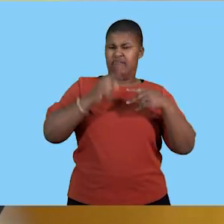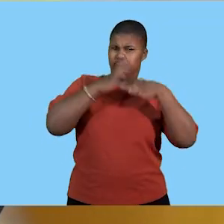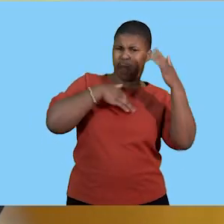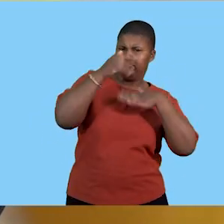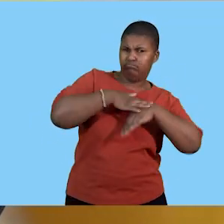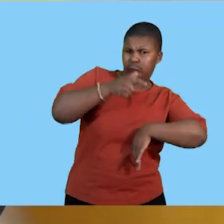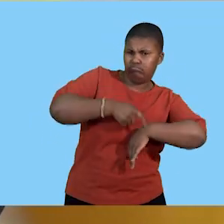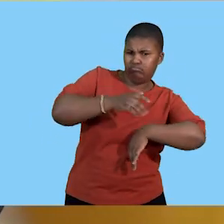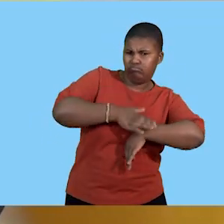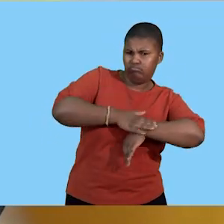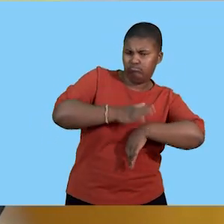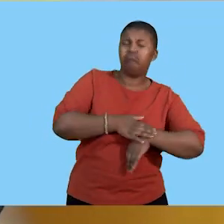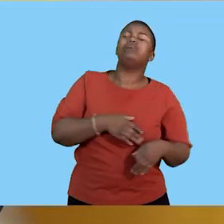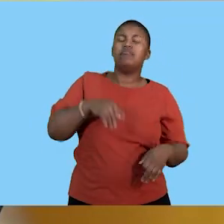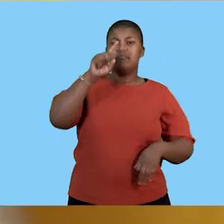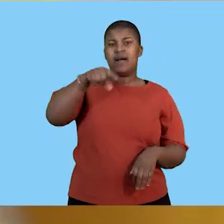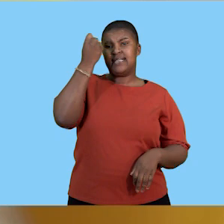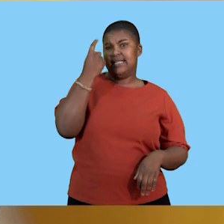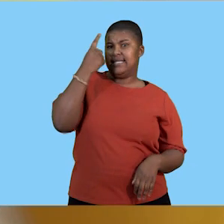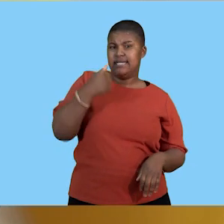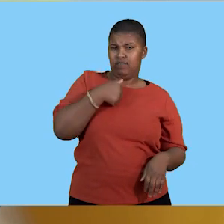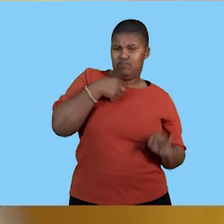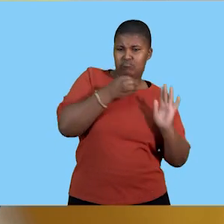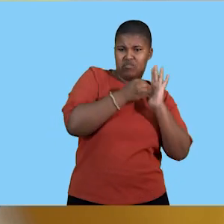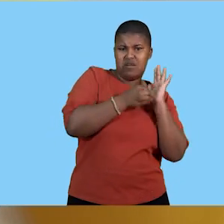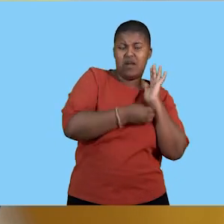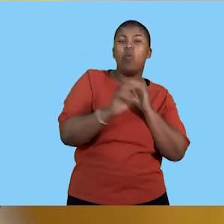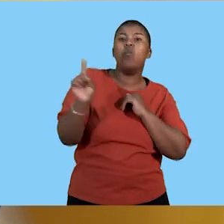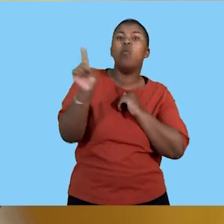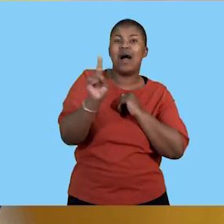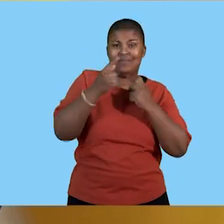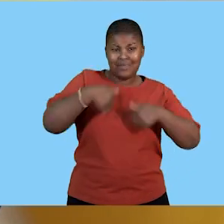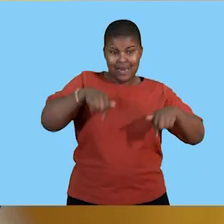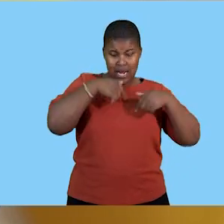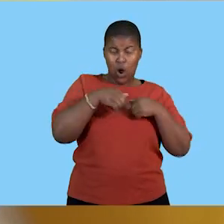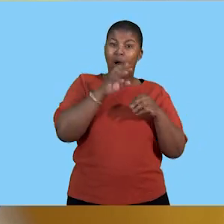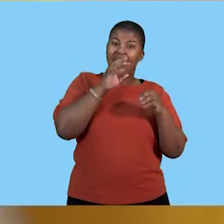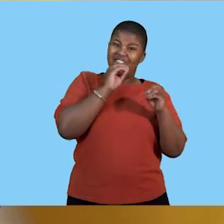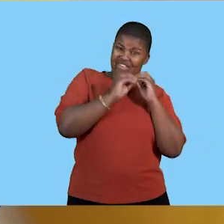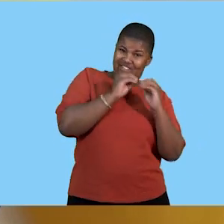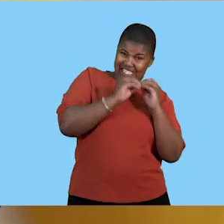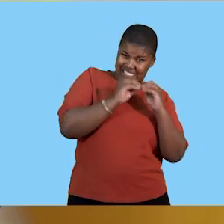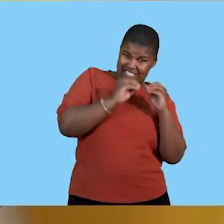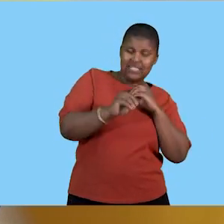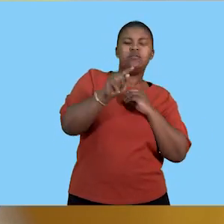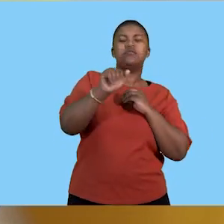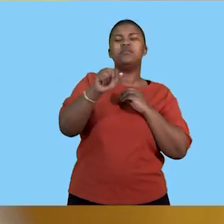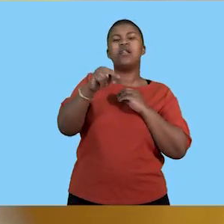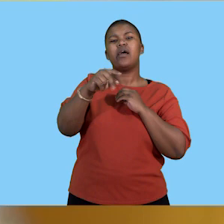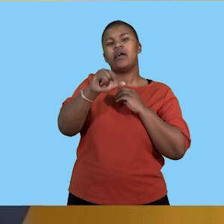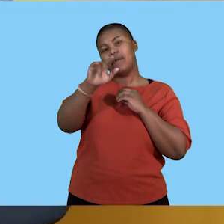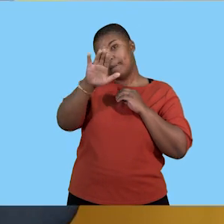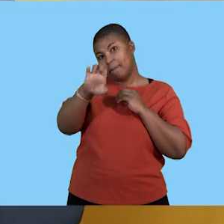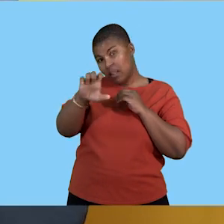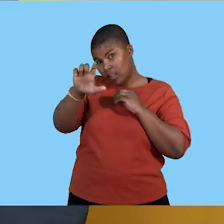to understand which of these amounts will be recorded in our fixed tangible asset note.